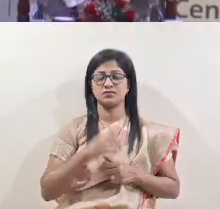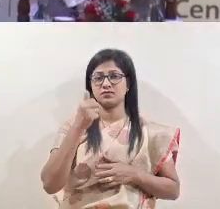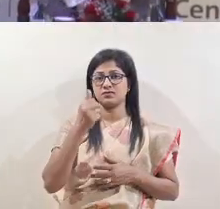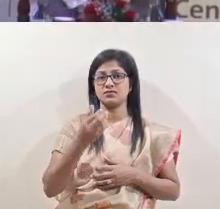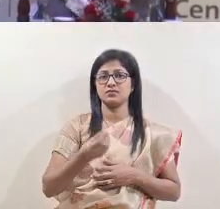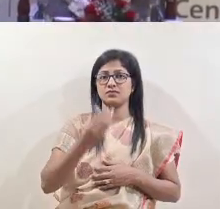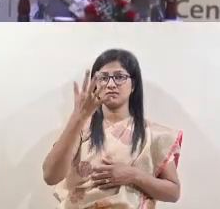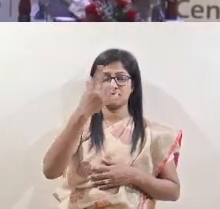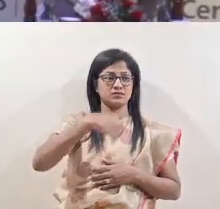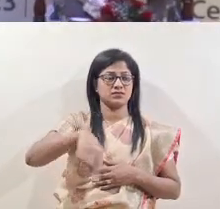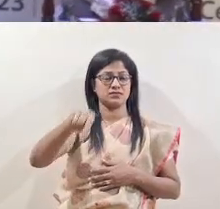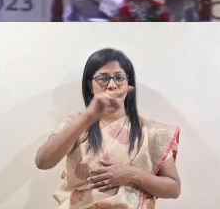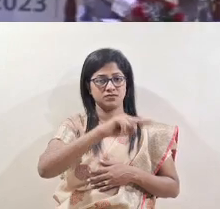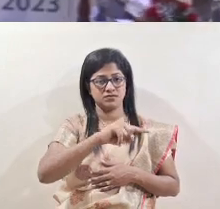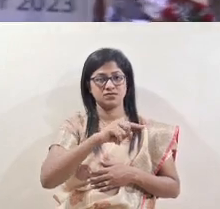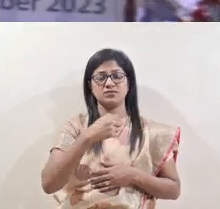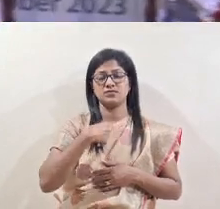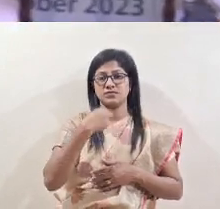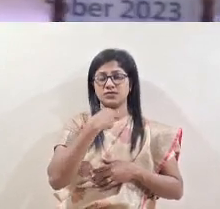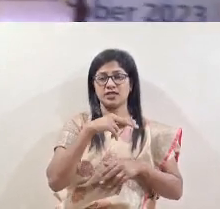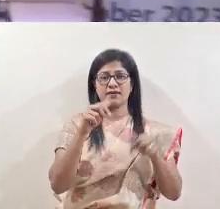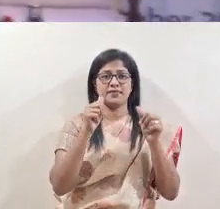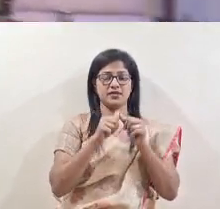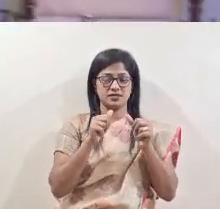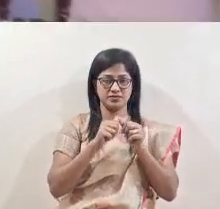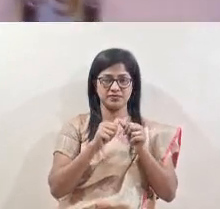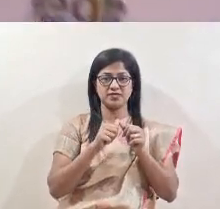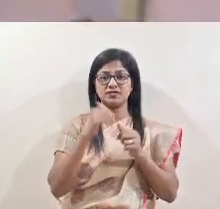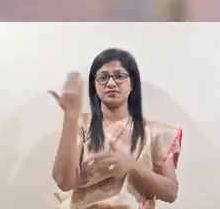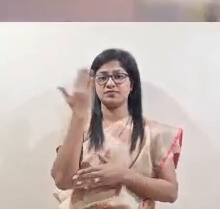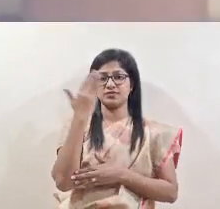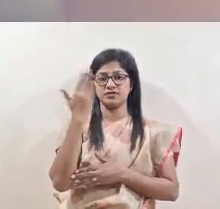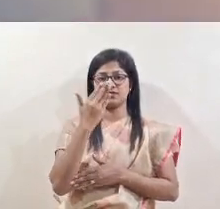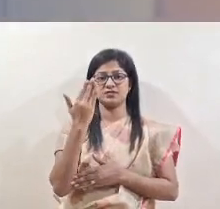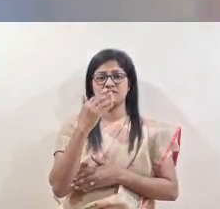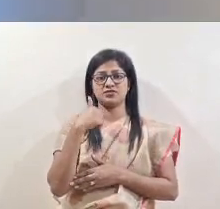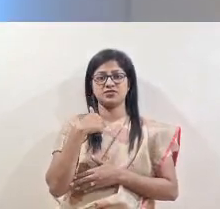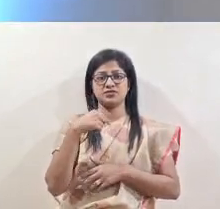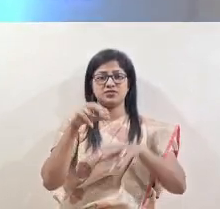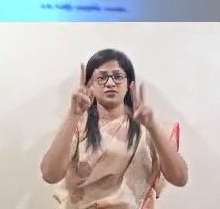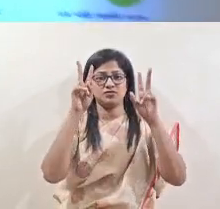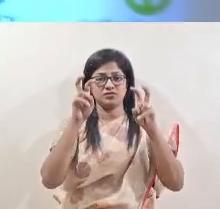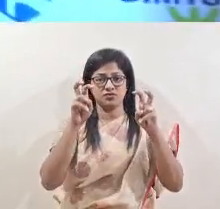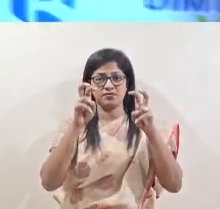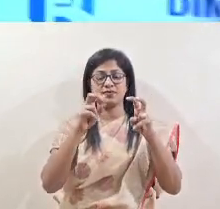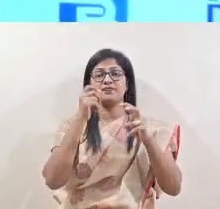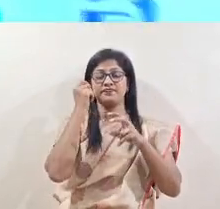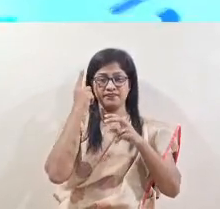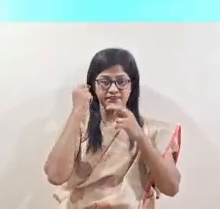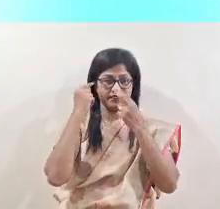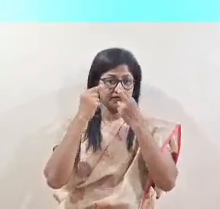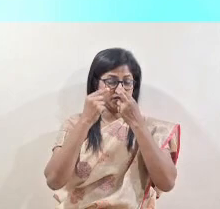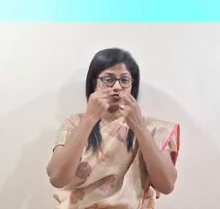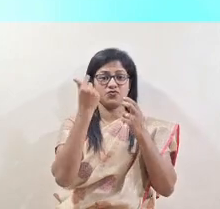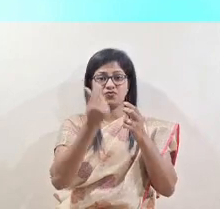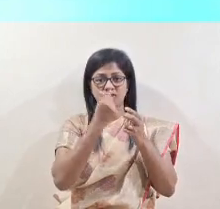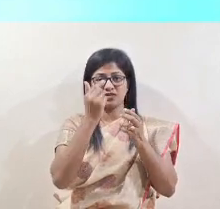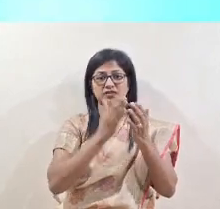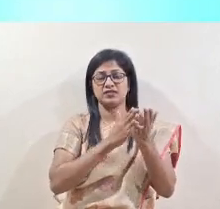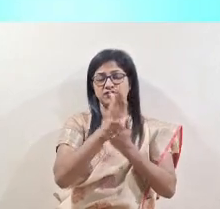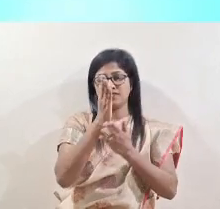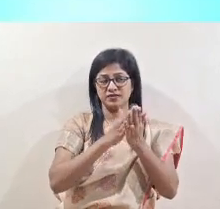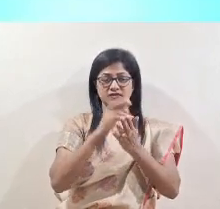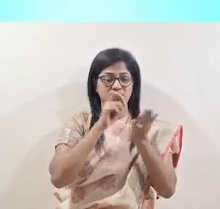Good morning, all in one. My name is Anmesh and I am going to give a presentation over the topic understanding the utilization patterns